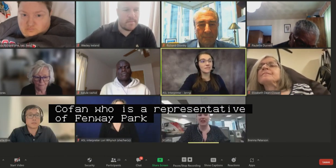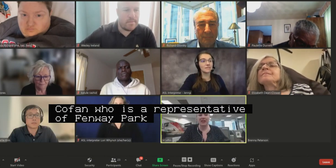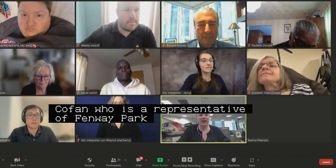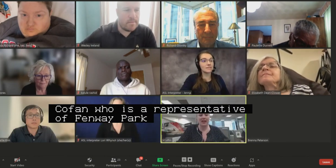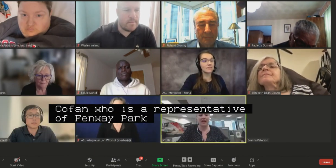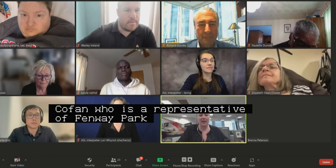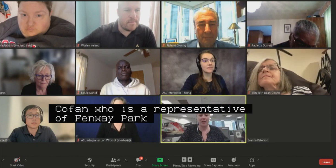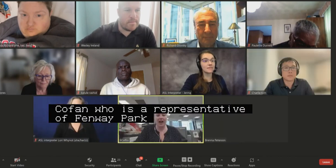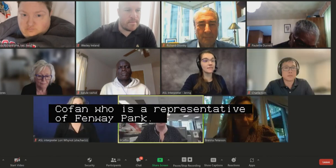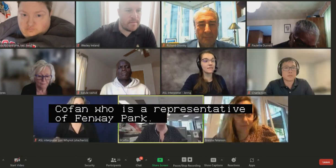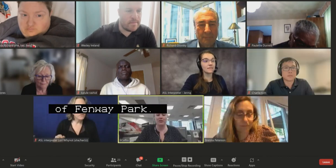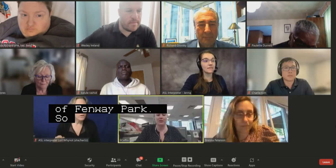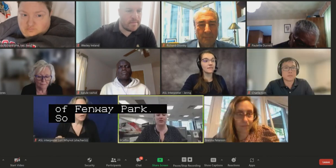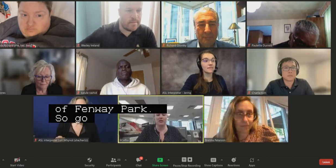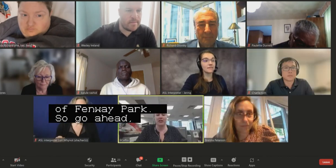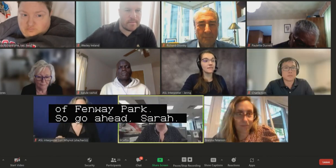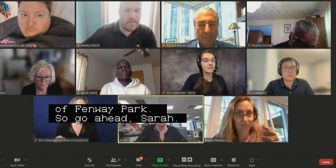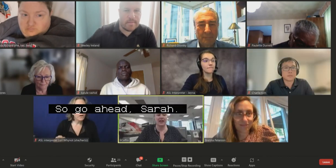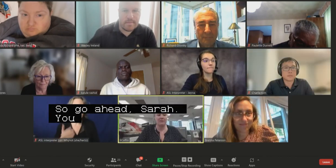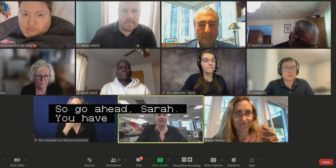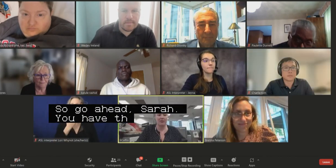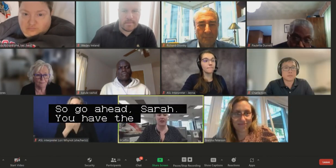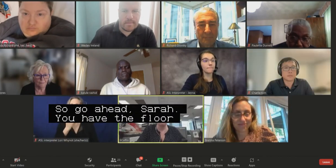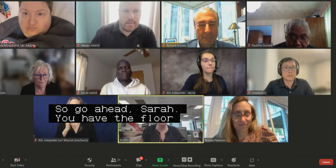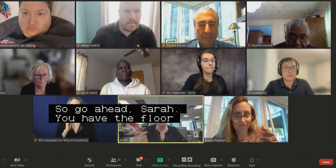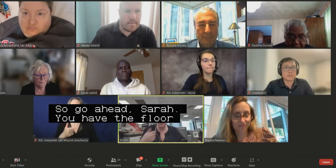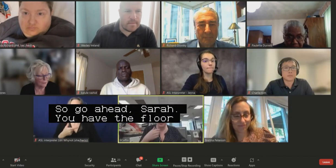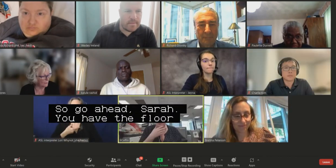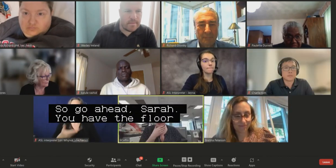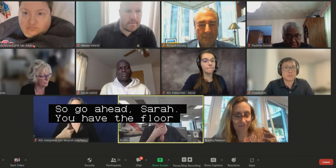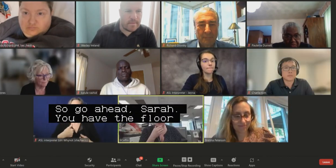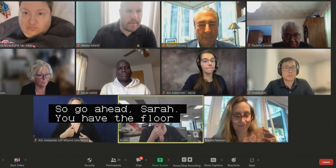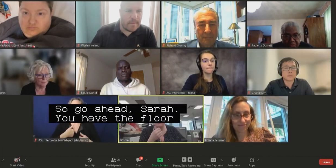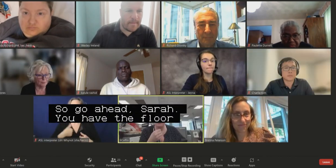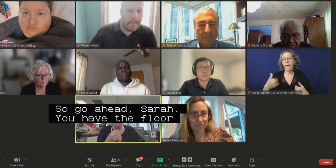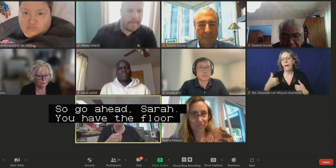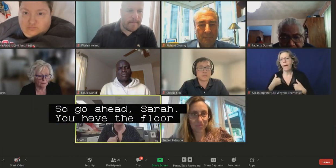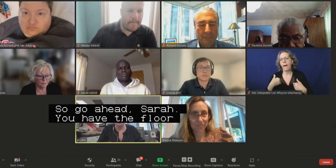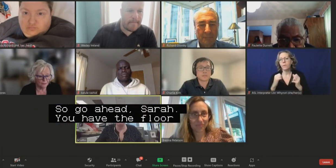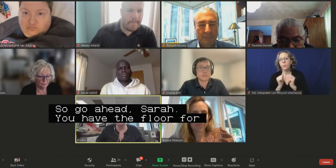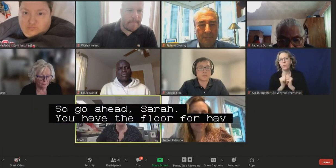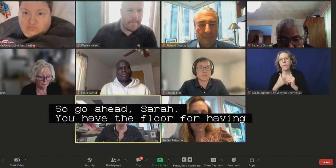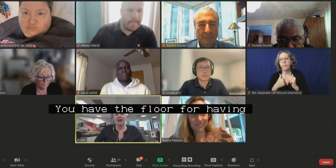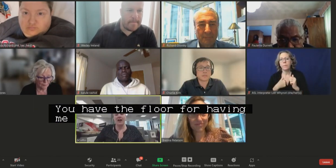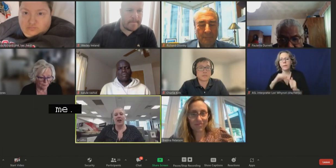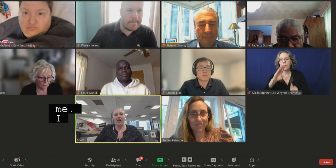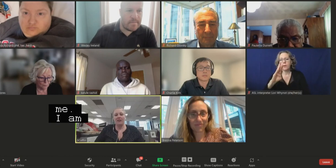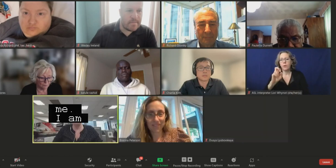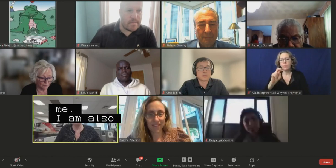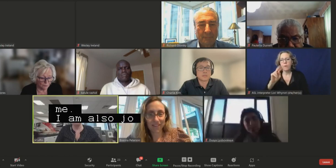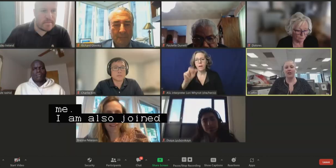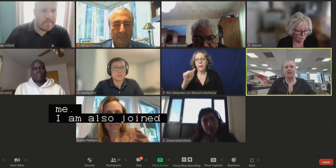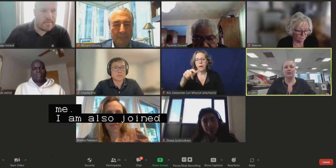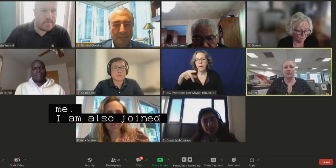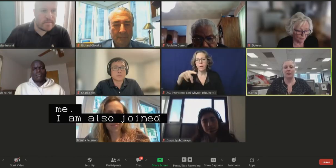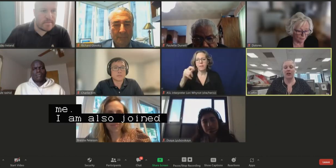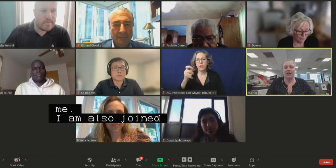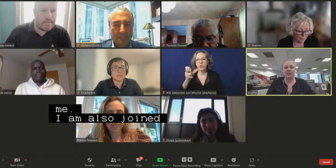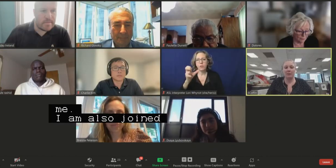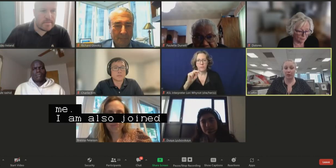Having me. I am also joined tonight by Brenna Peterson, who is my co-captain of our